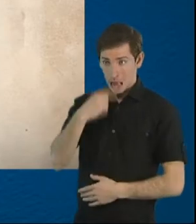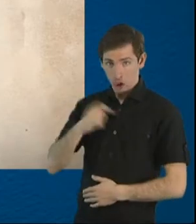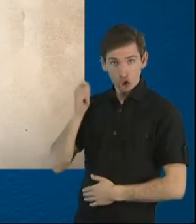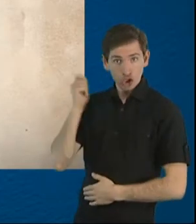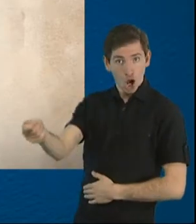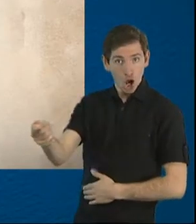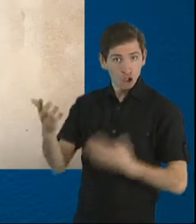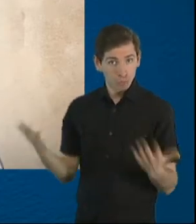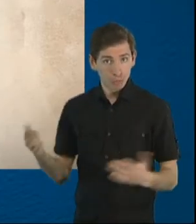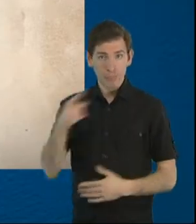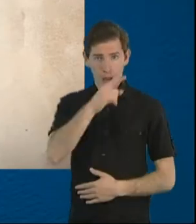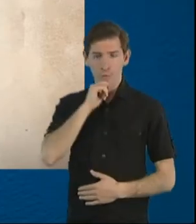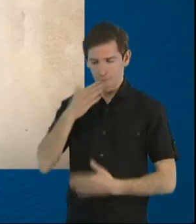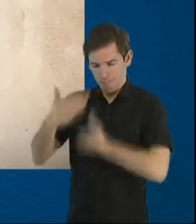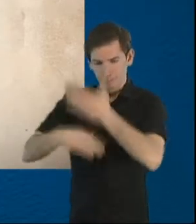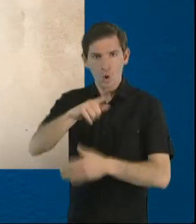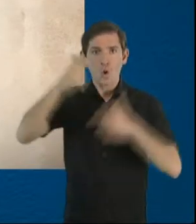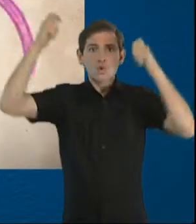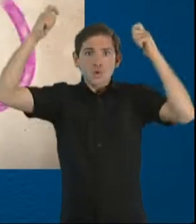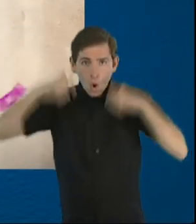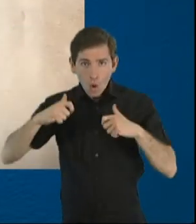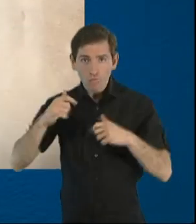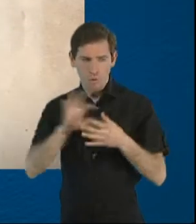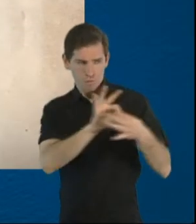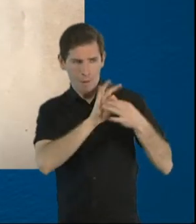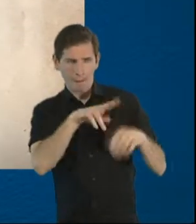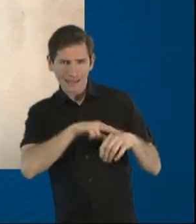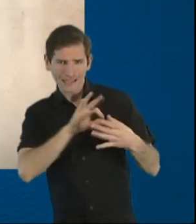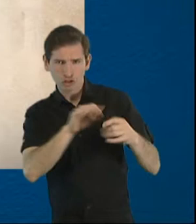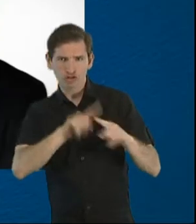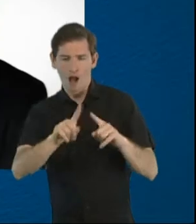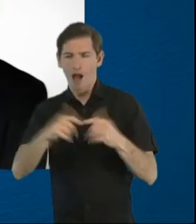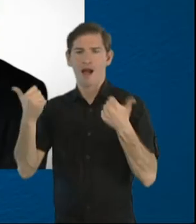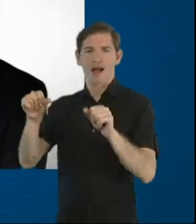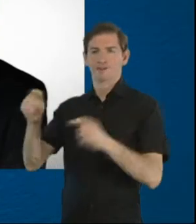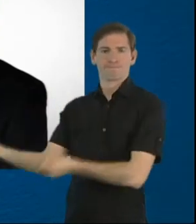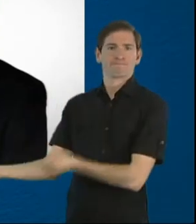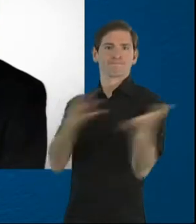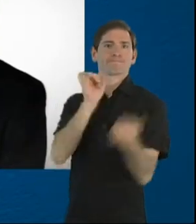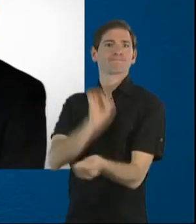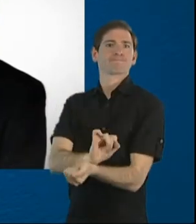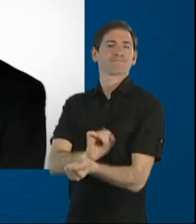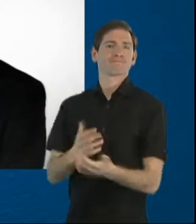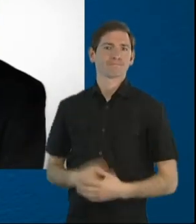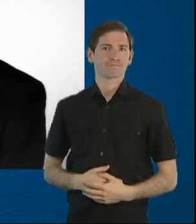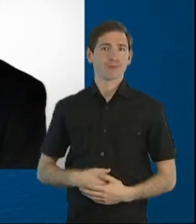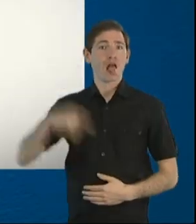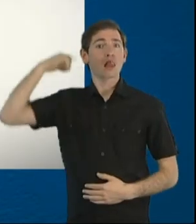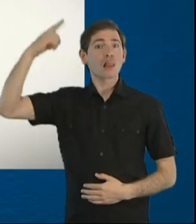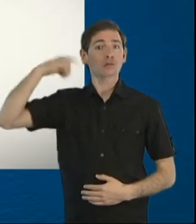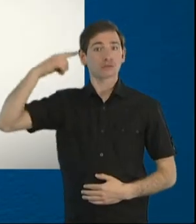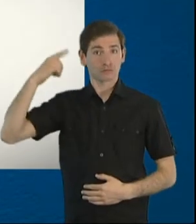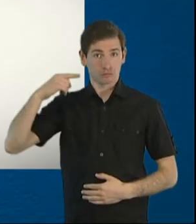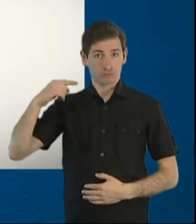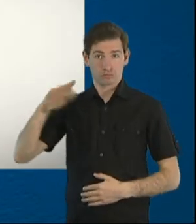through the courts and work with the police to get a successful conviction. In London, each year we prosecute